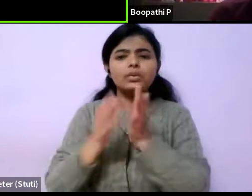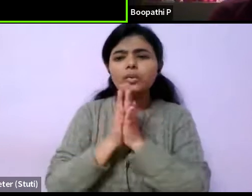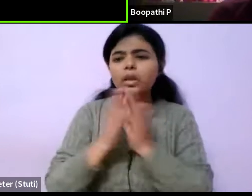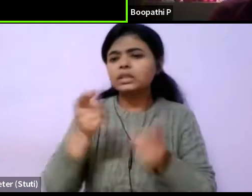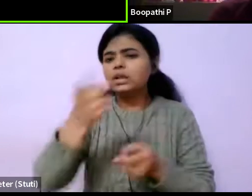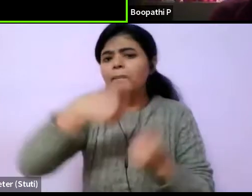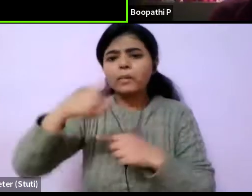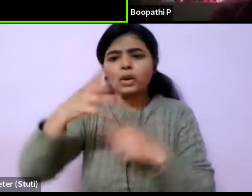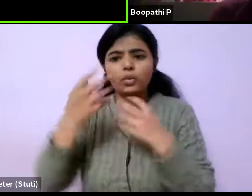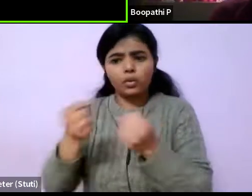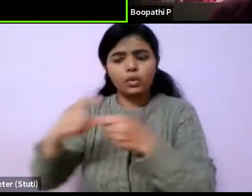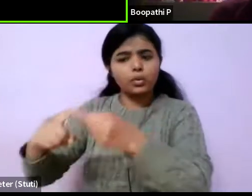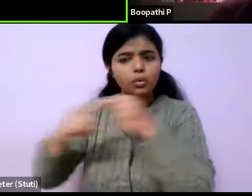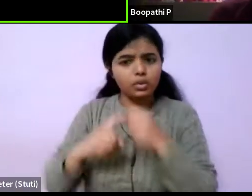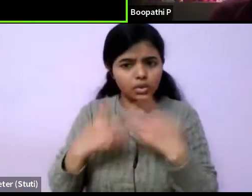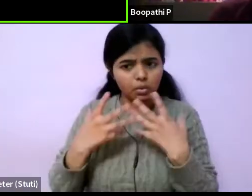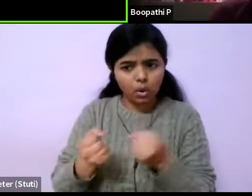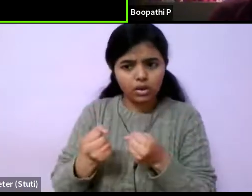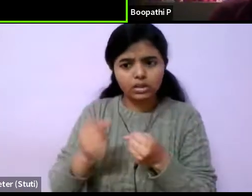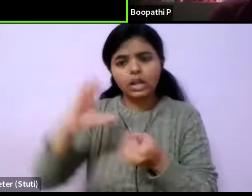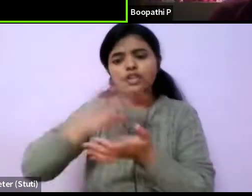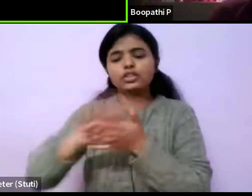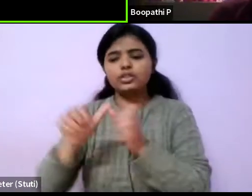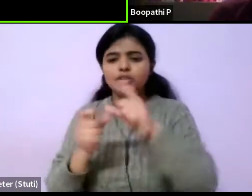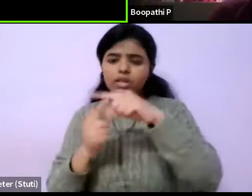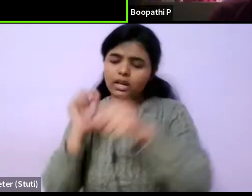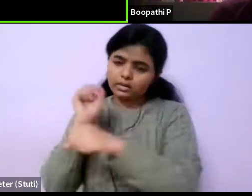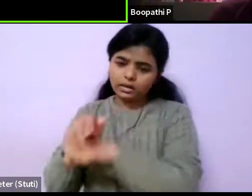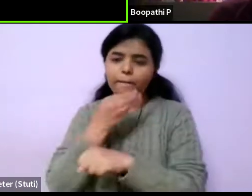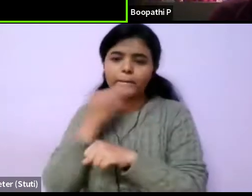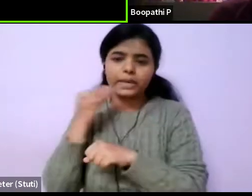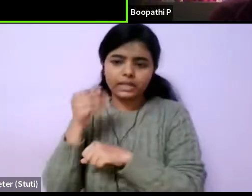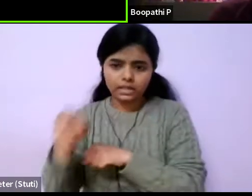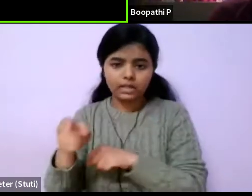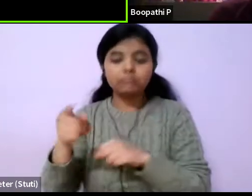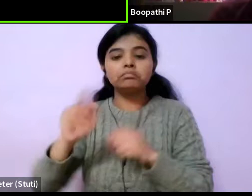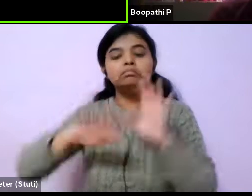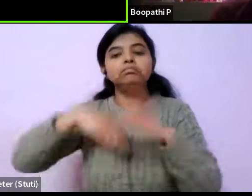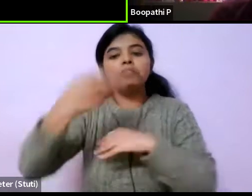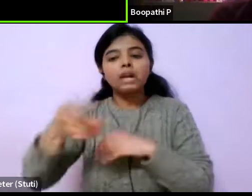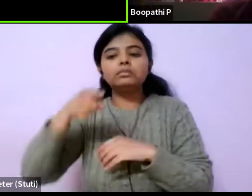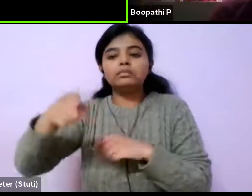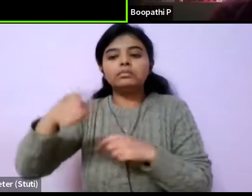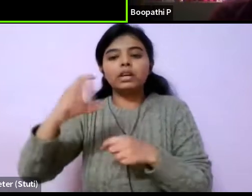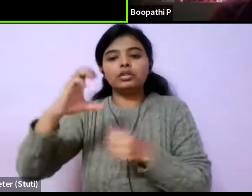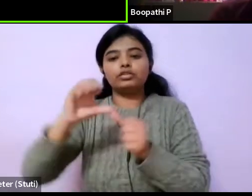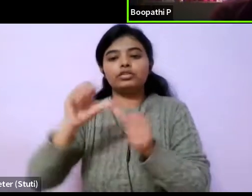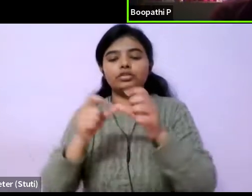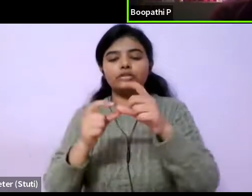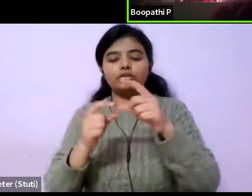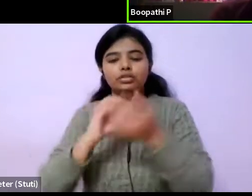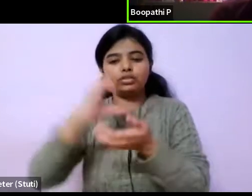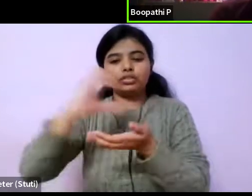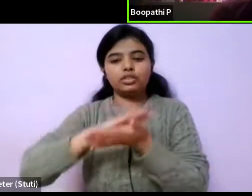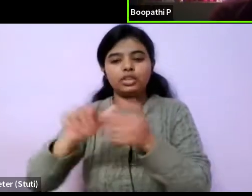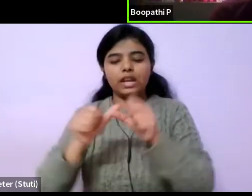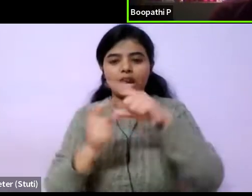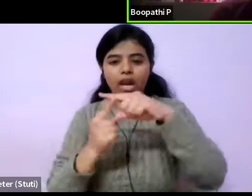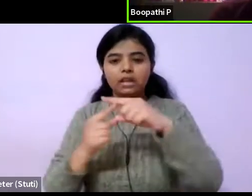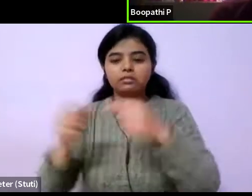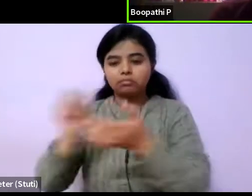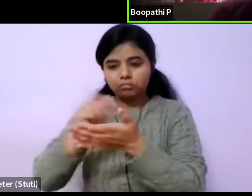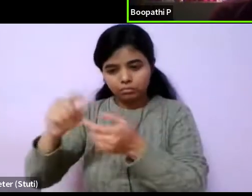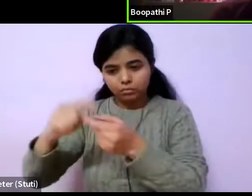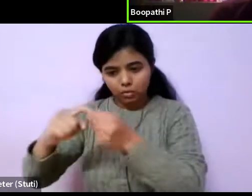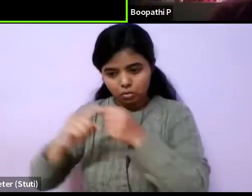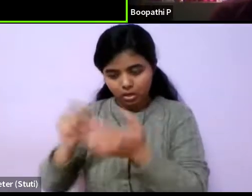has questions for Boopathi to put it in the chat box. I will take note of it and I will bring it up